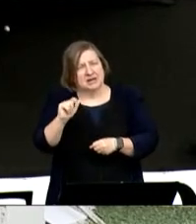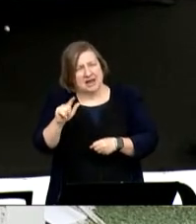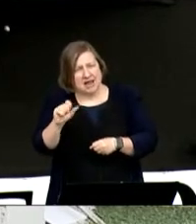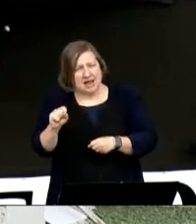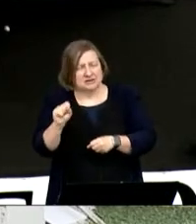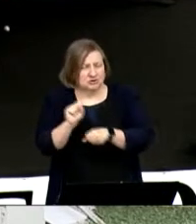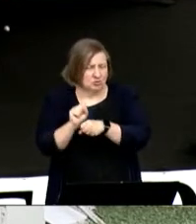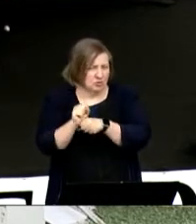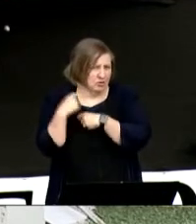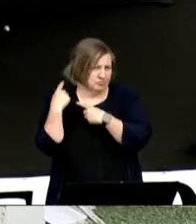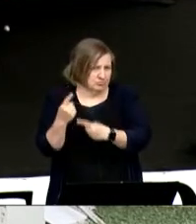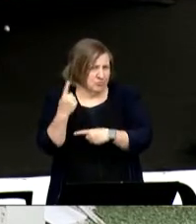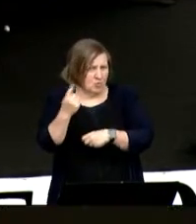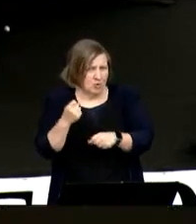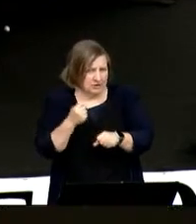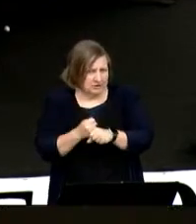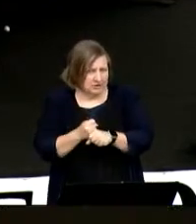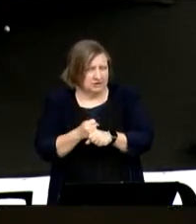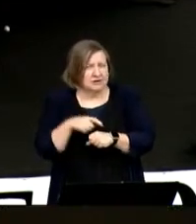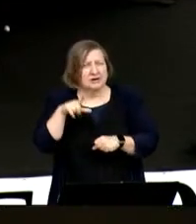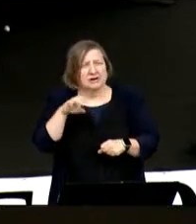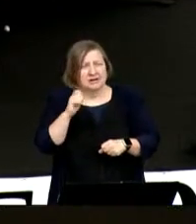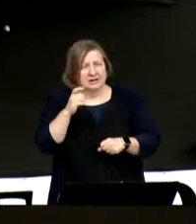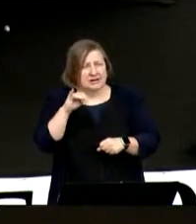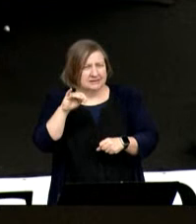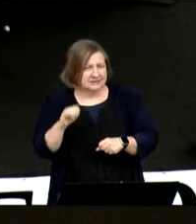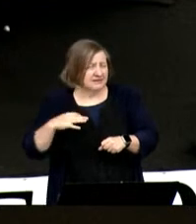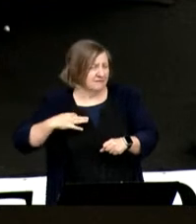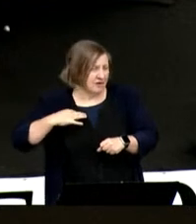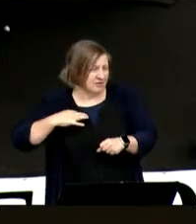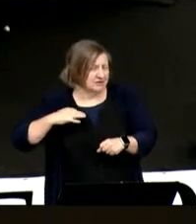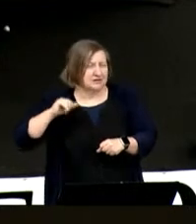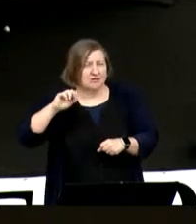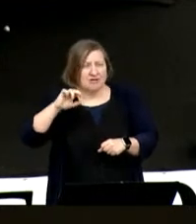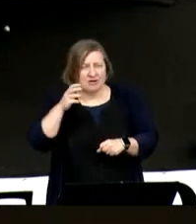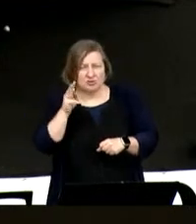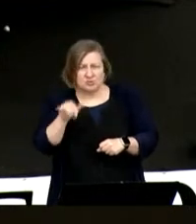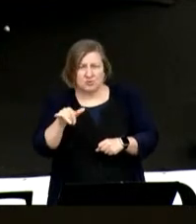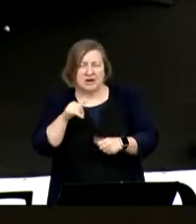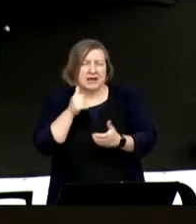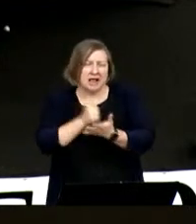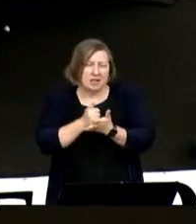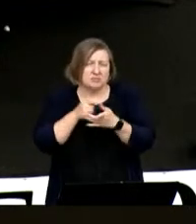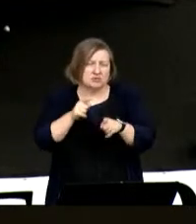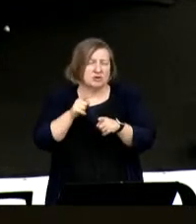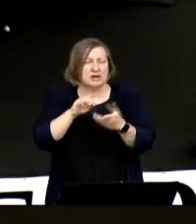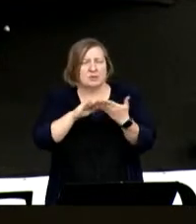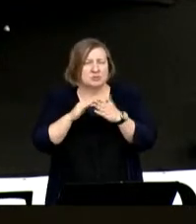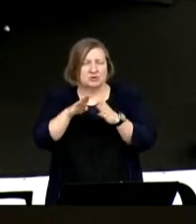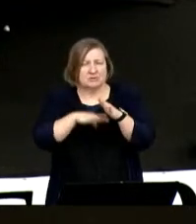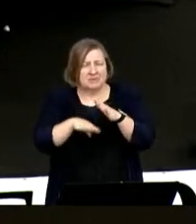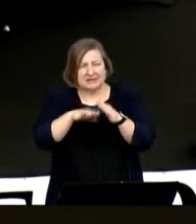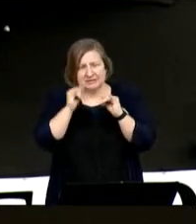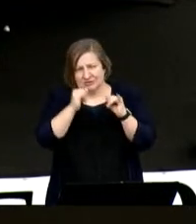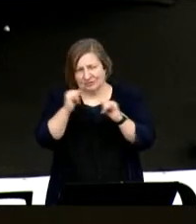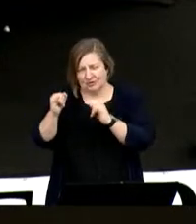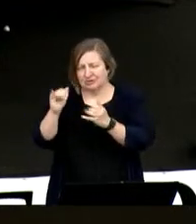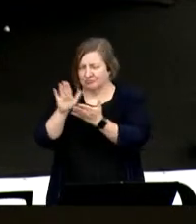for the past year. Lexi also volunteers at Archway and helps during community-based instructions. Way to go,